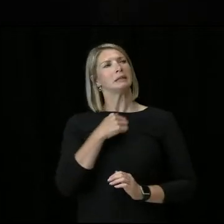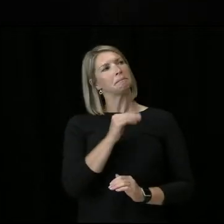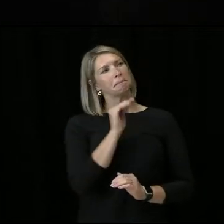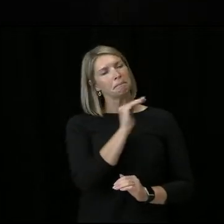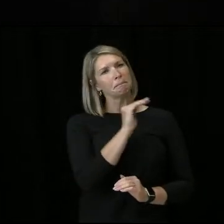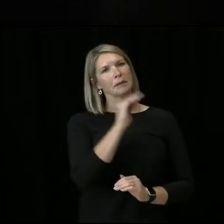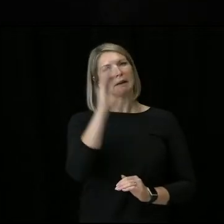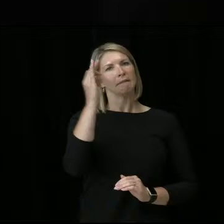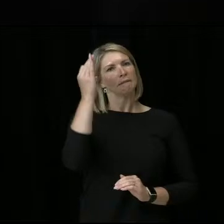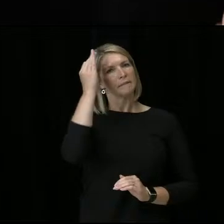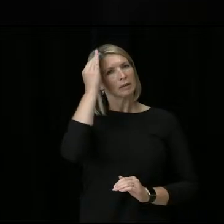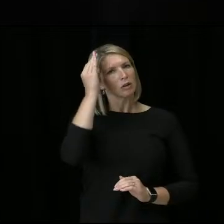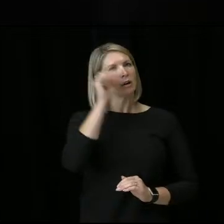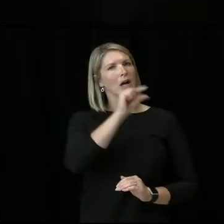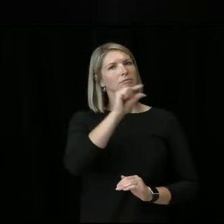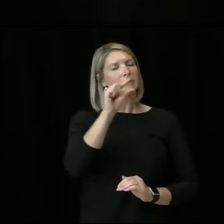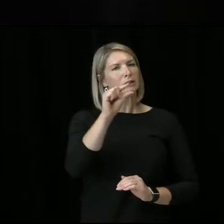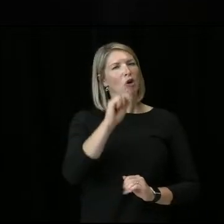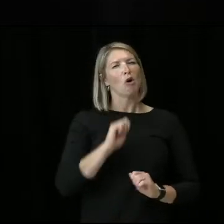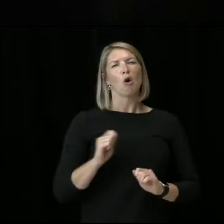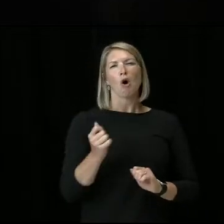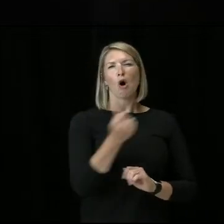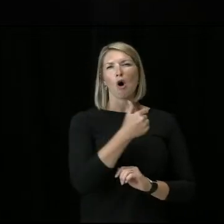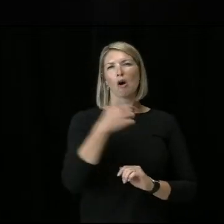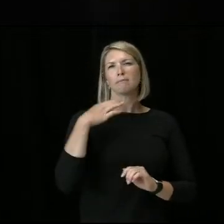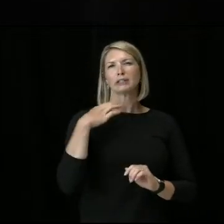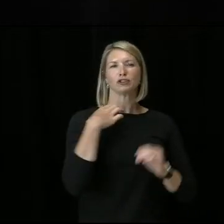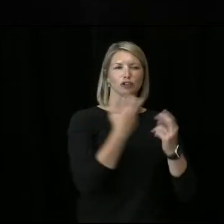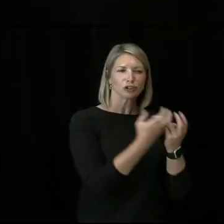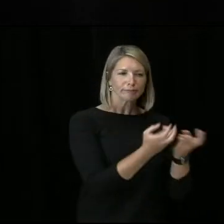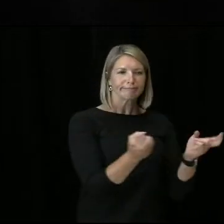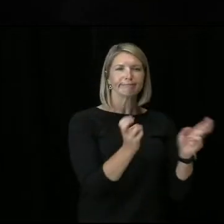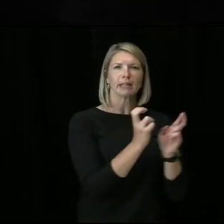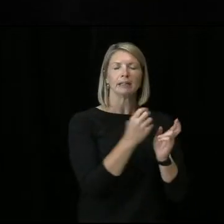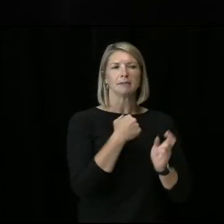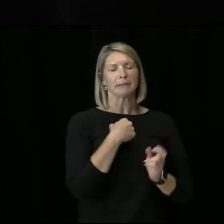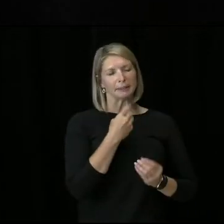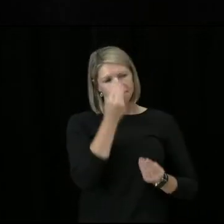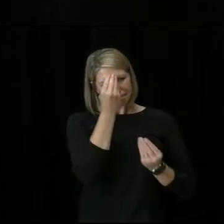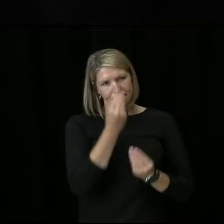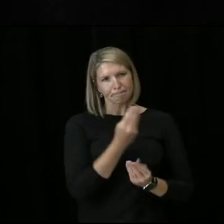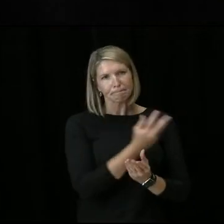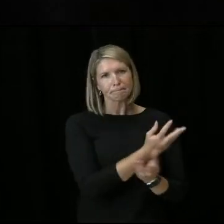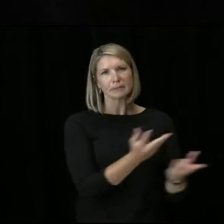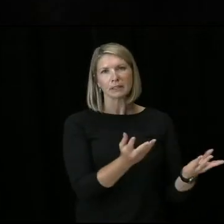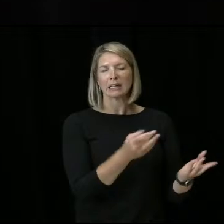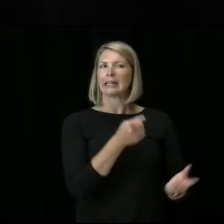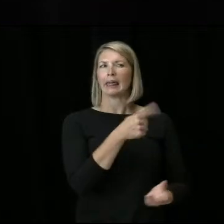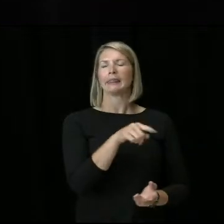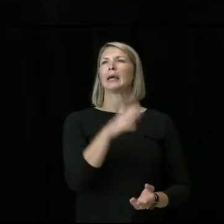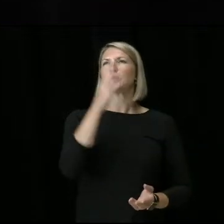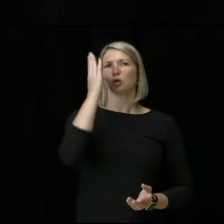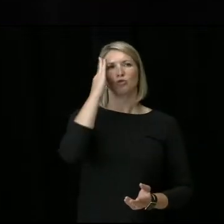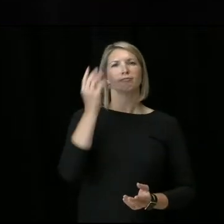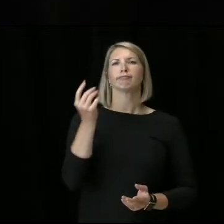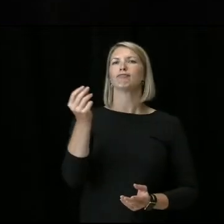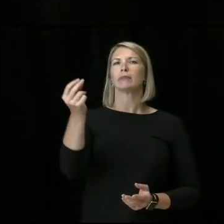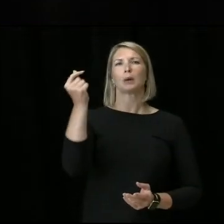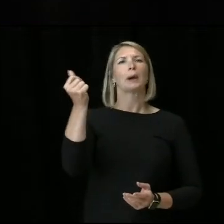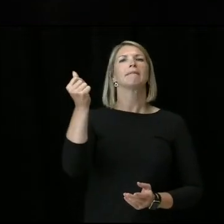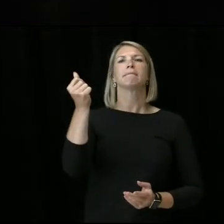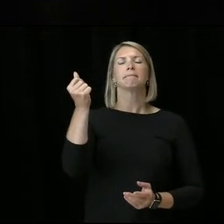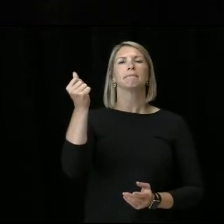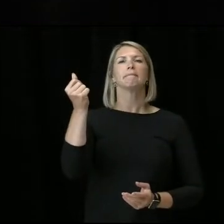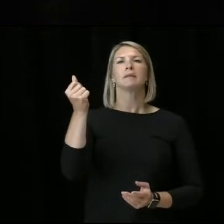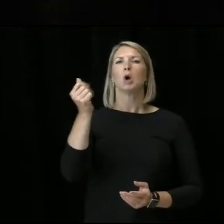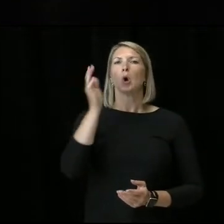through Dominic LeBlanc and Minister O'Regan and expressed these concerns, they knew right away that this would affect the bottom